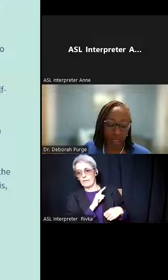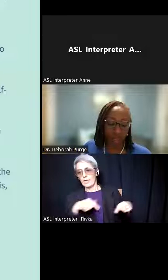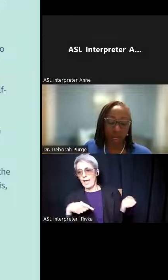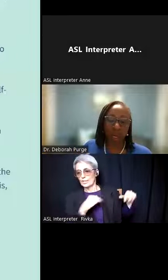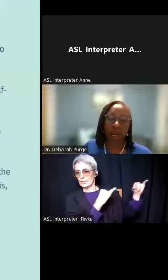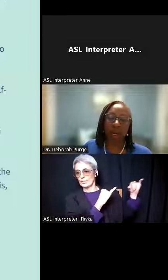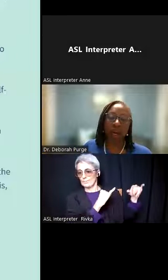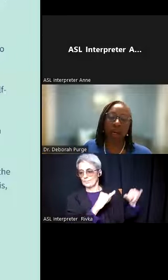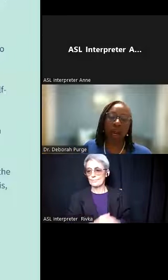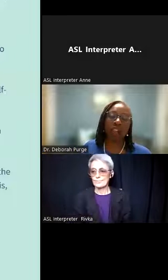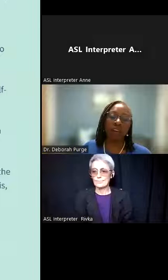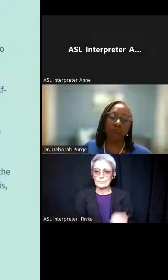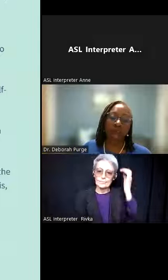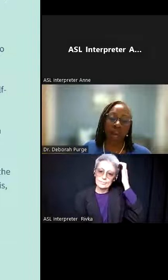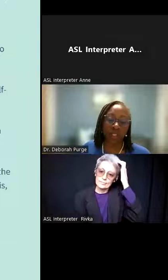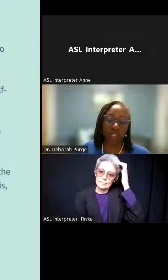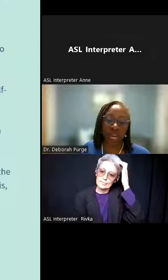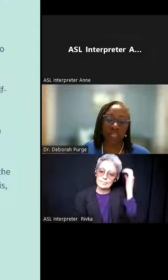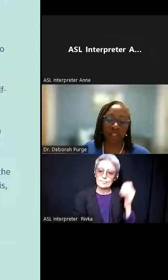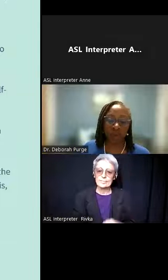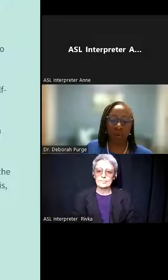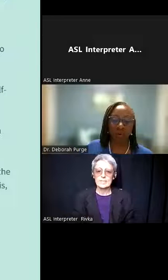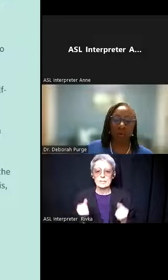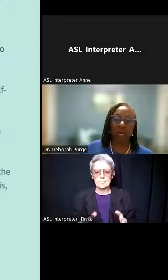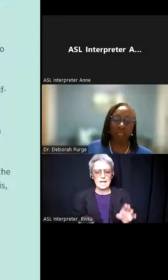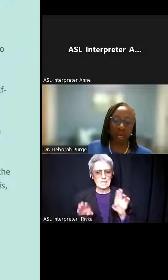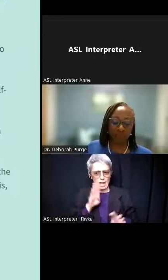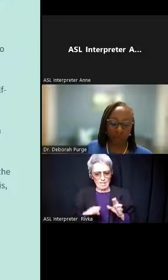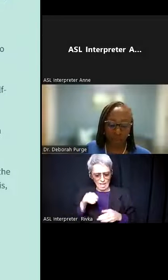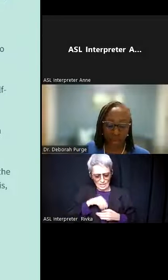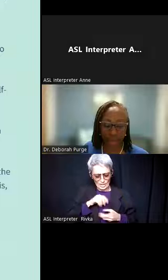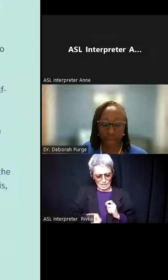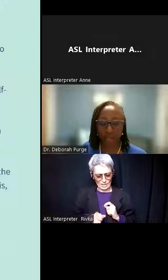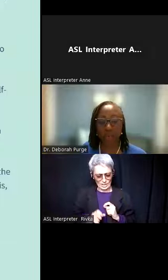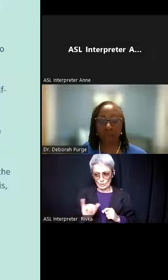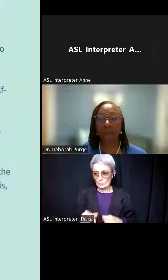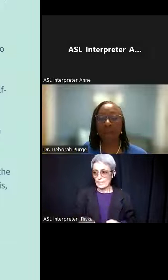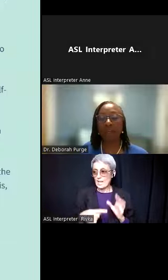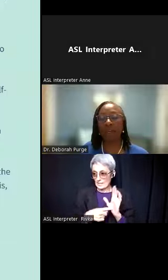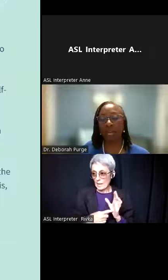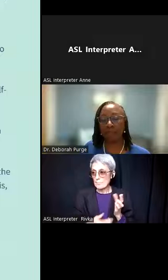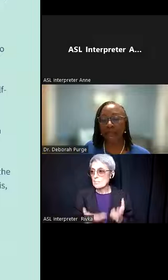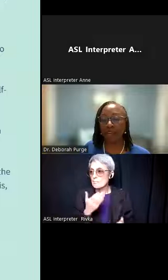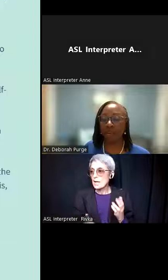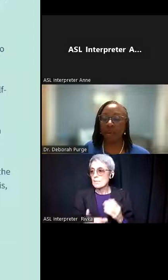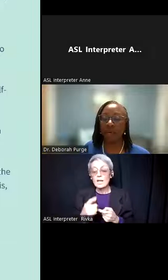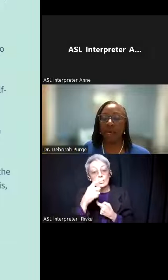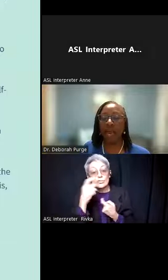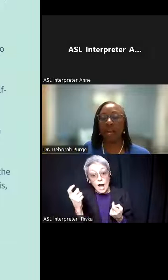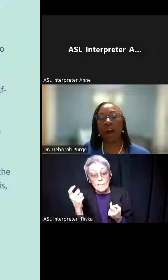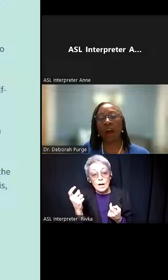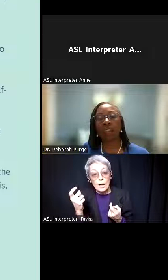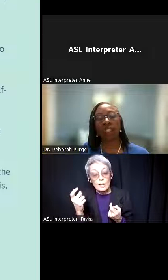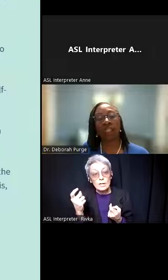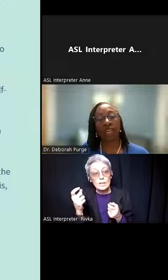is lots of biological changes. So for example, you may, the trauma could impact you